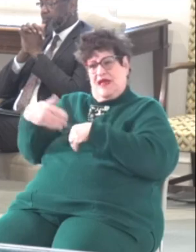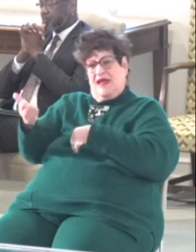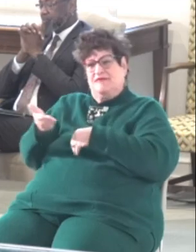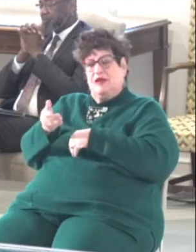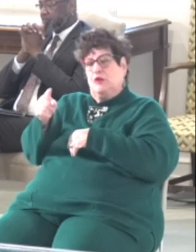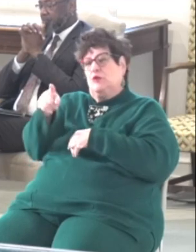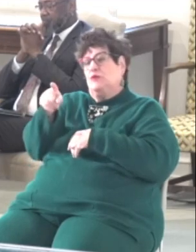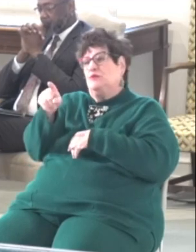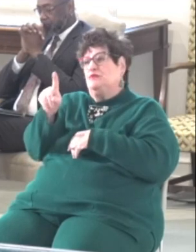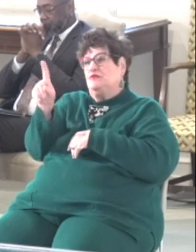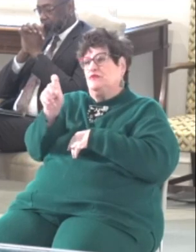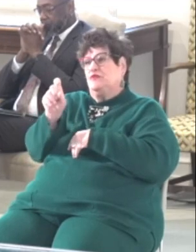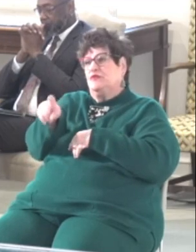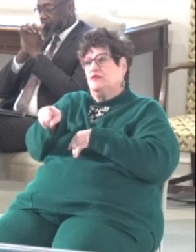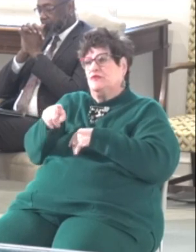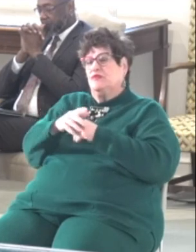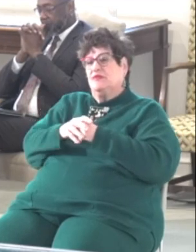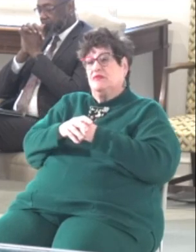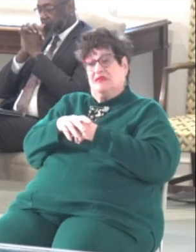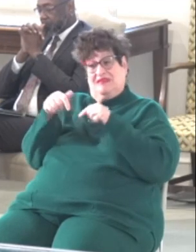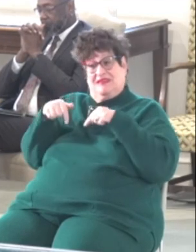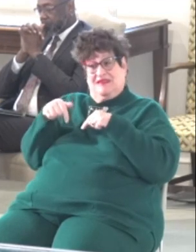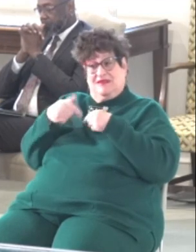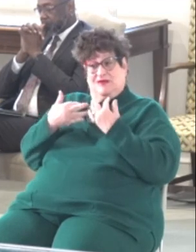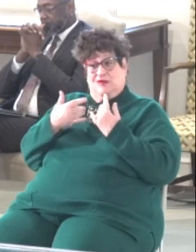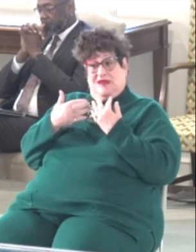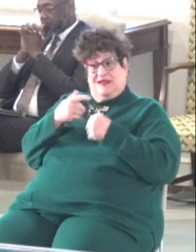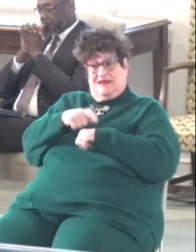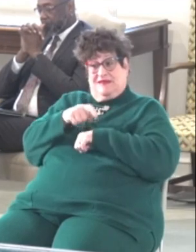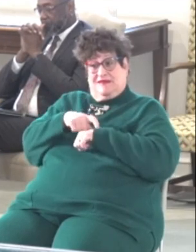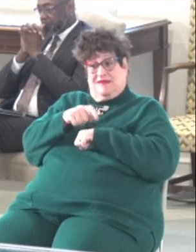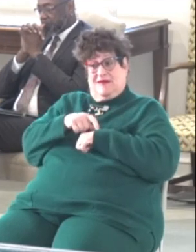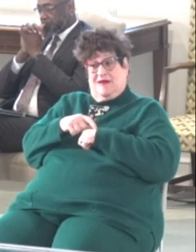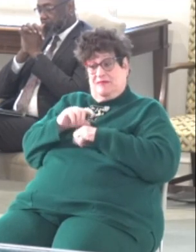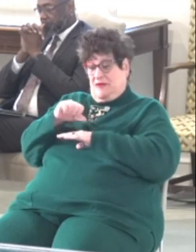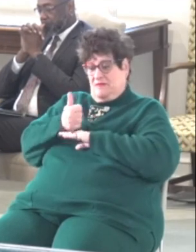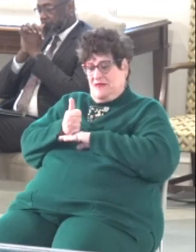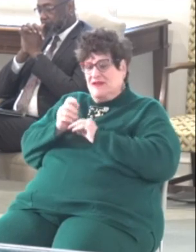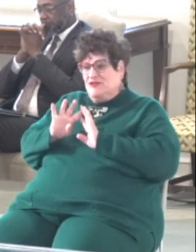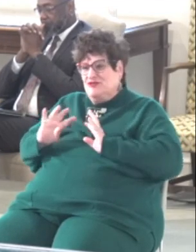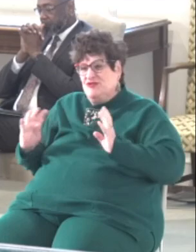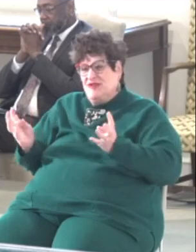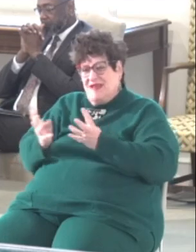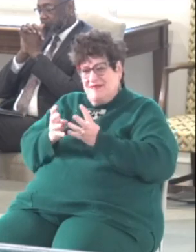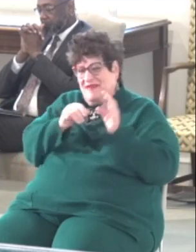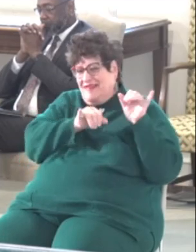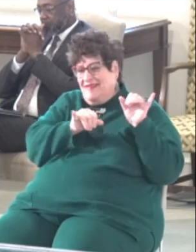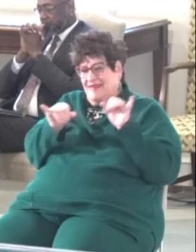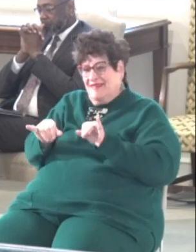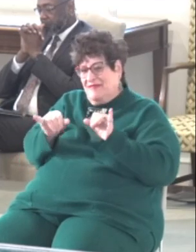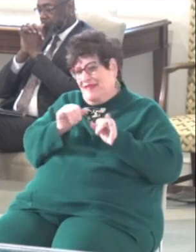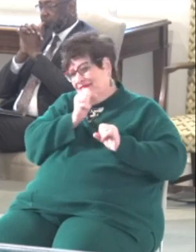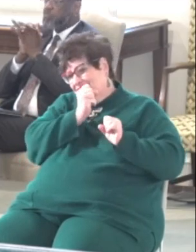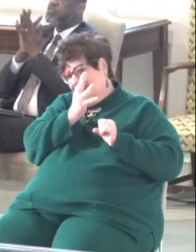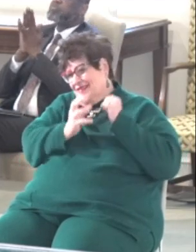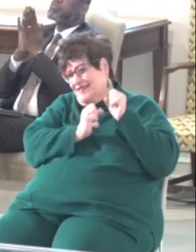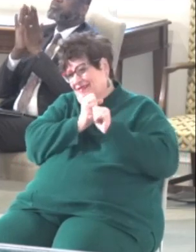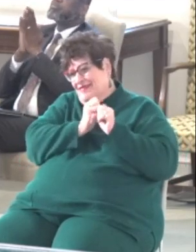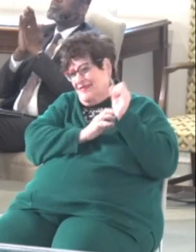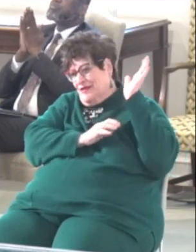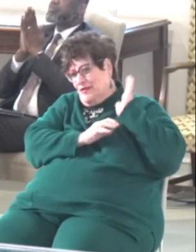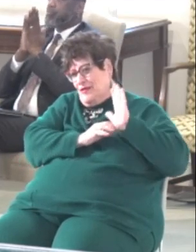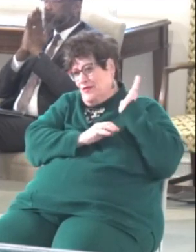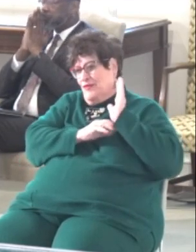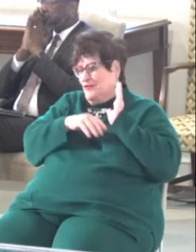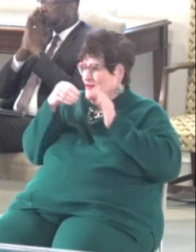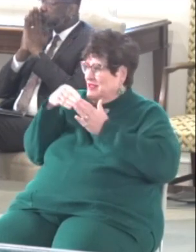question: will we, in this waiting time, build a chamber where the light can be reflected widely enough so that